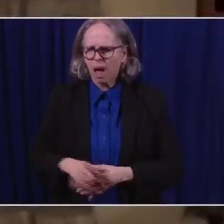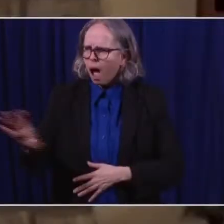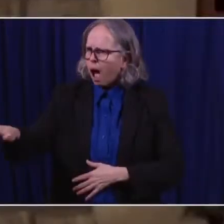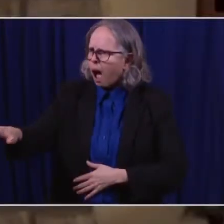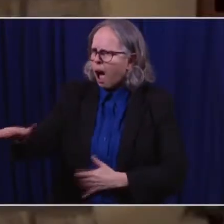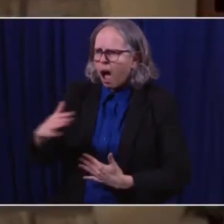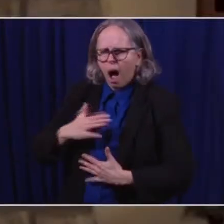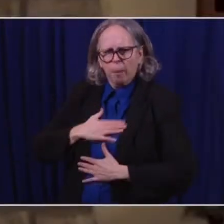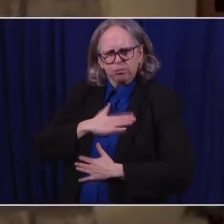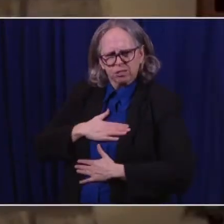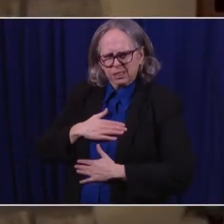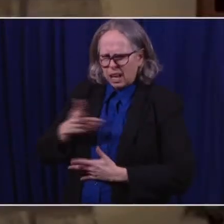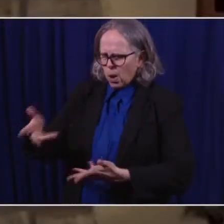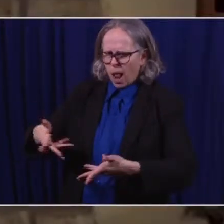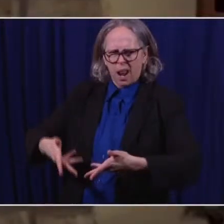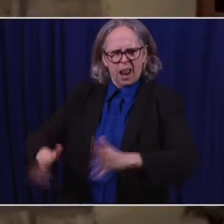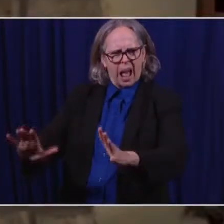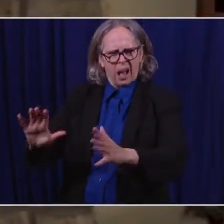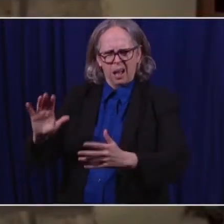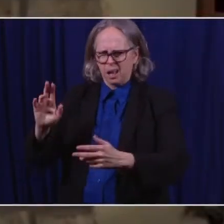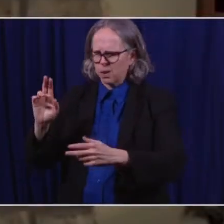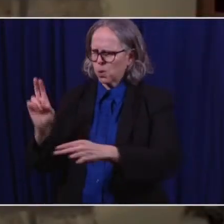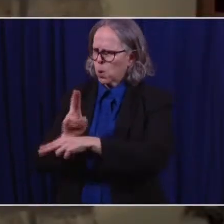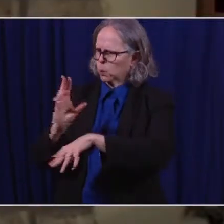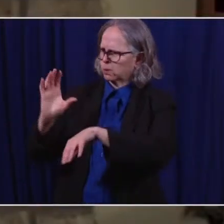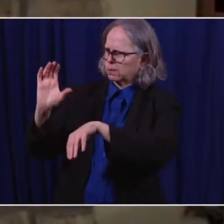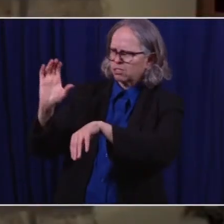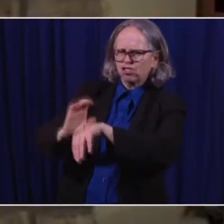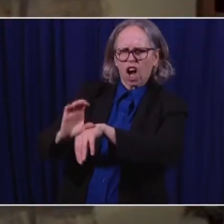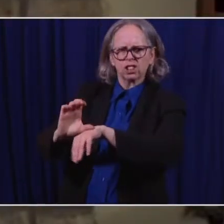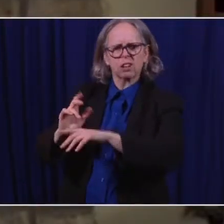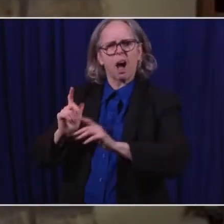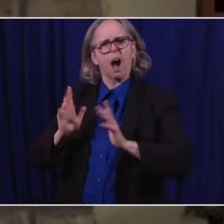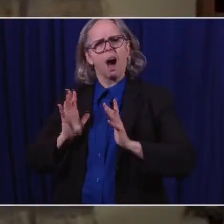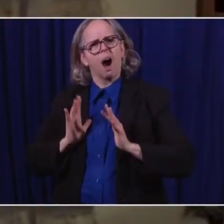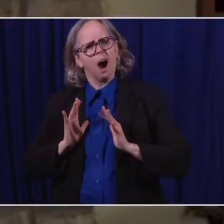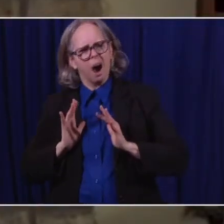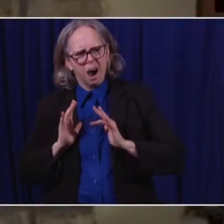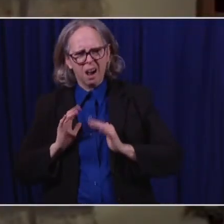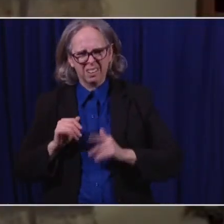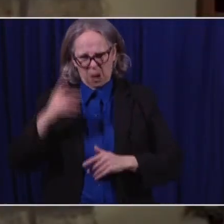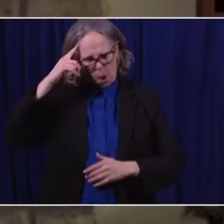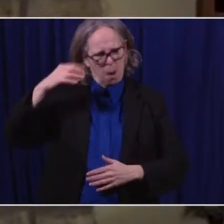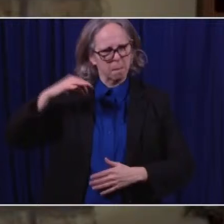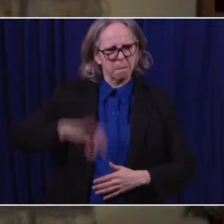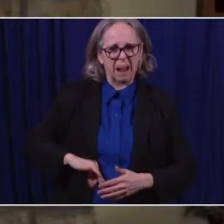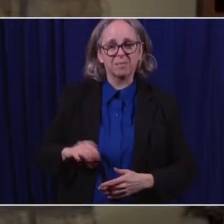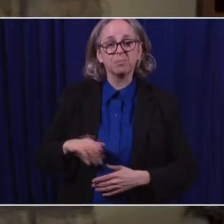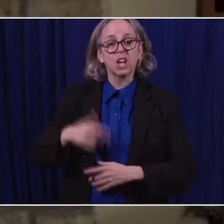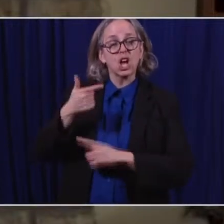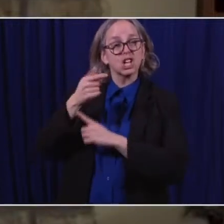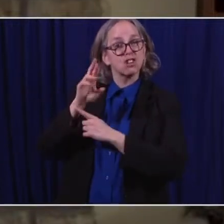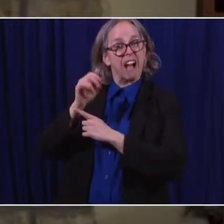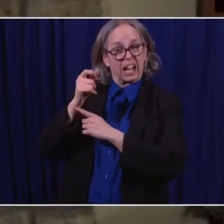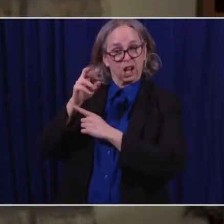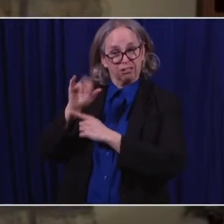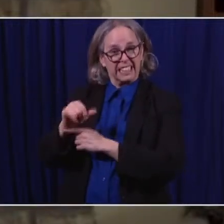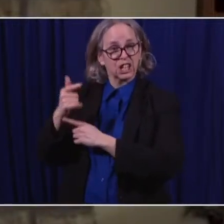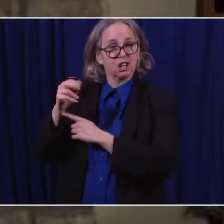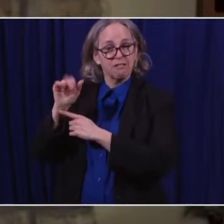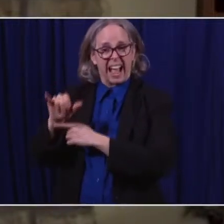very, very much. That makes a big difference. I know pharmacist Gregor Graylock is ready to administer the